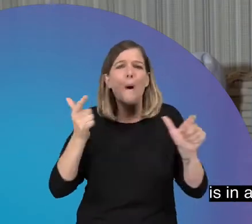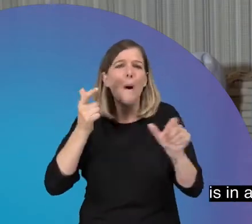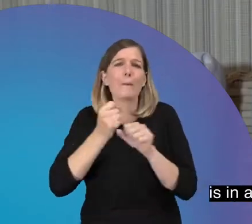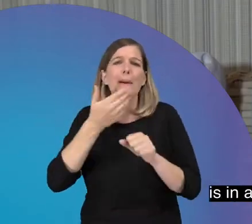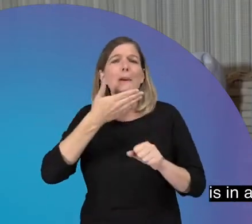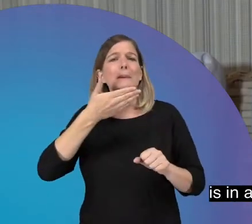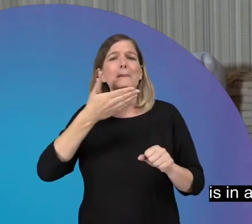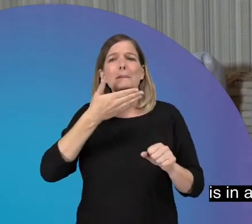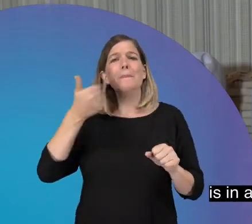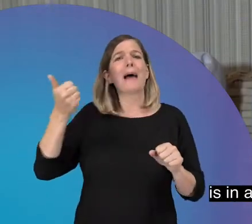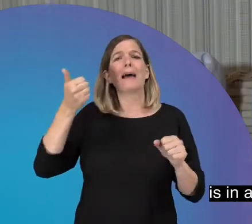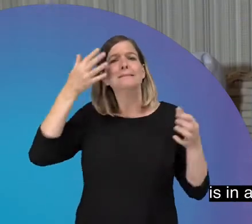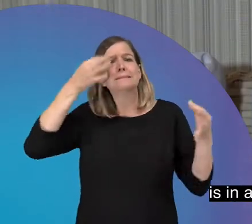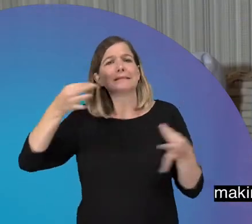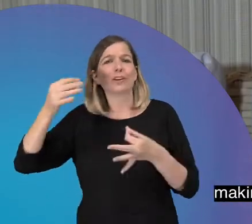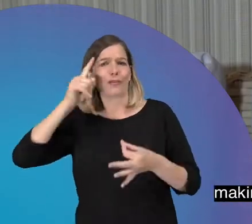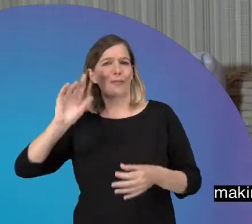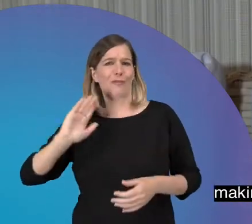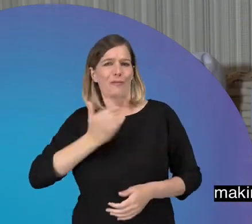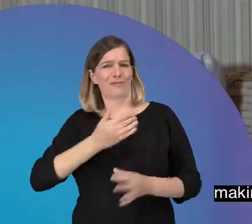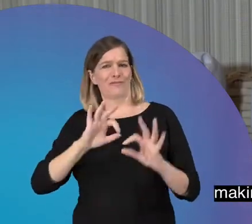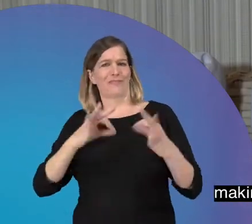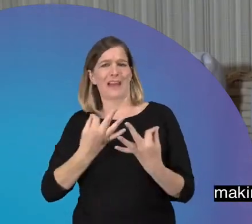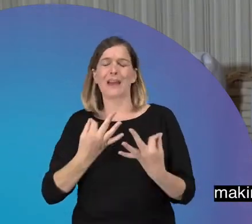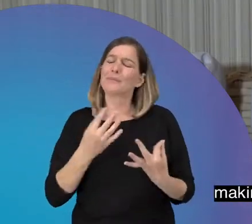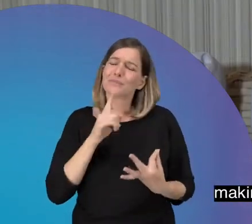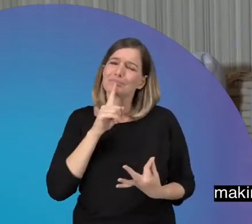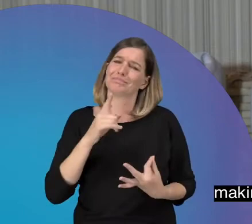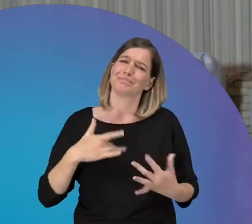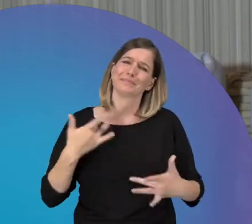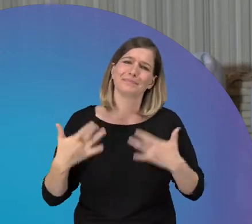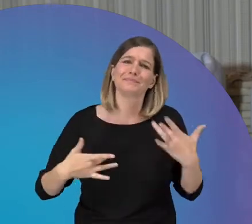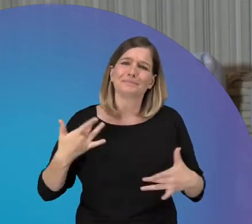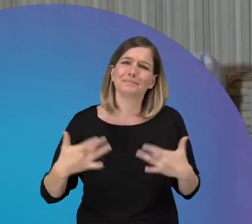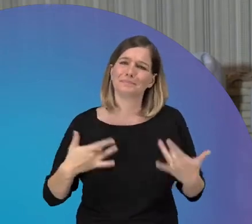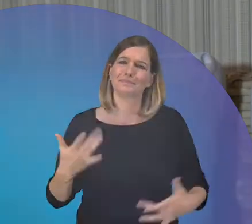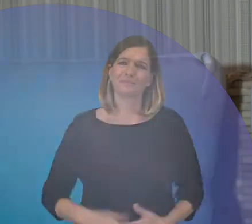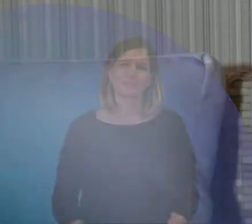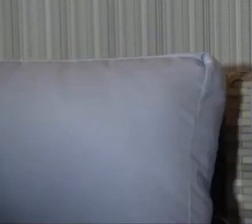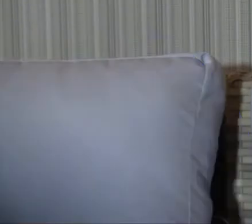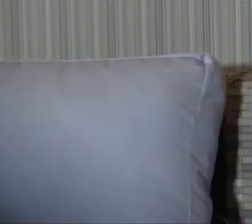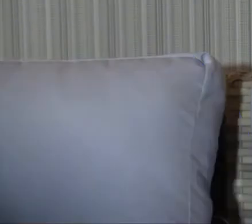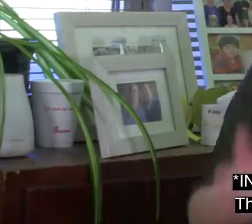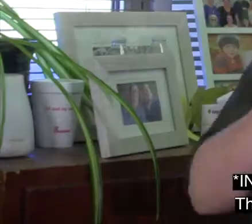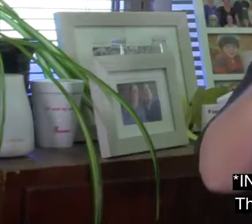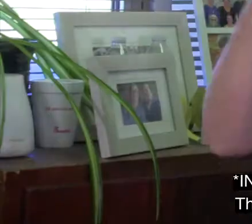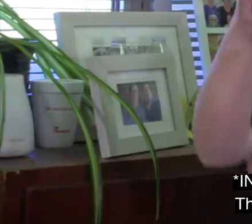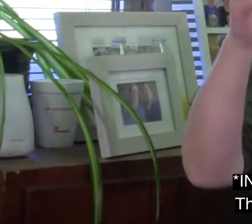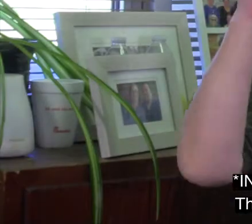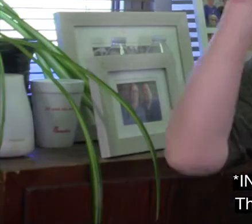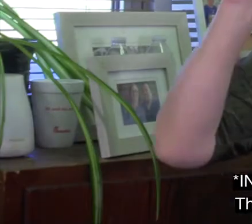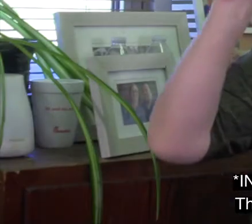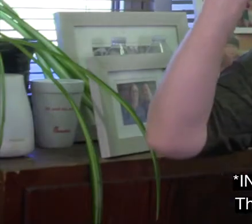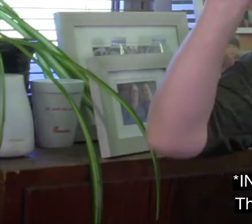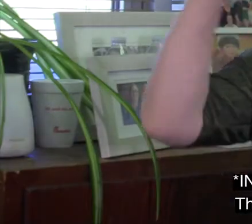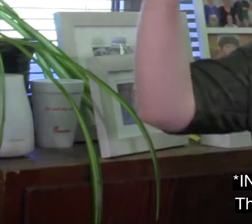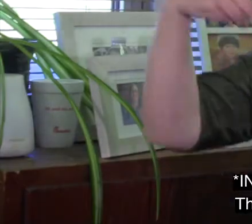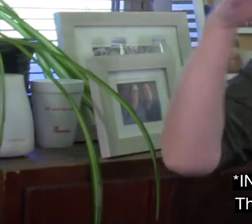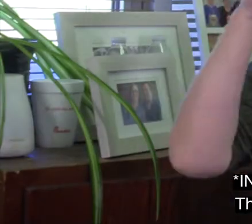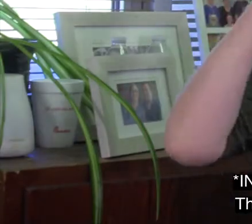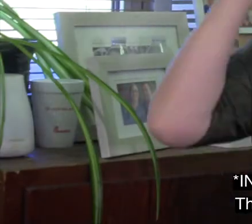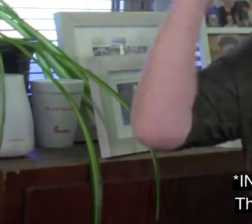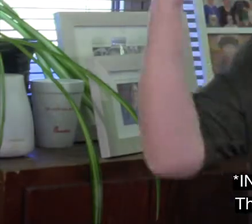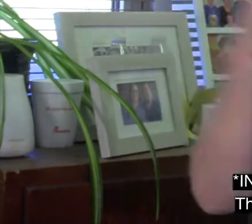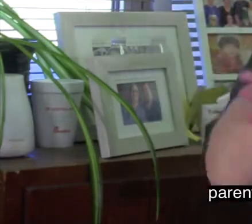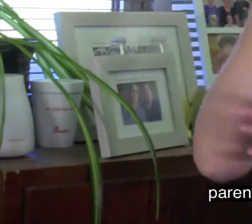that everybody's in a different place and that everybody's making the best choices for their families is exciting. Through the Deaf Mentor